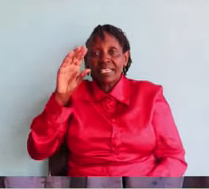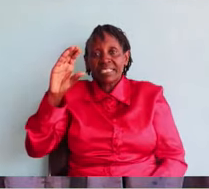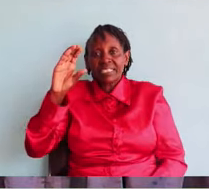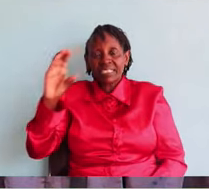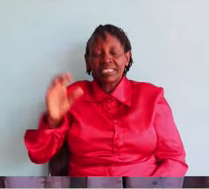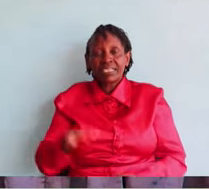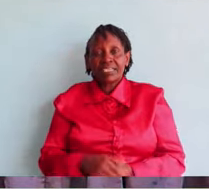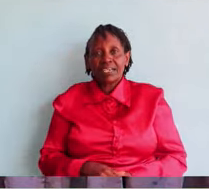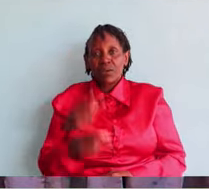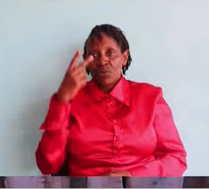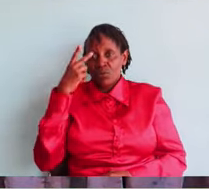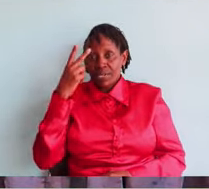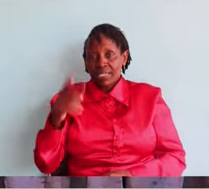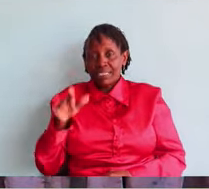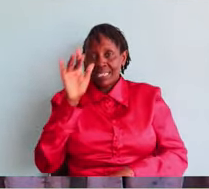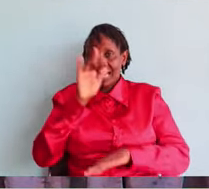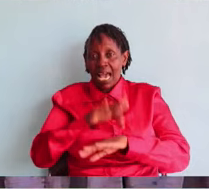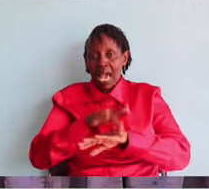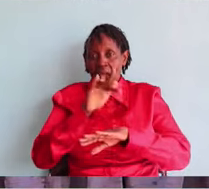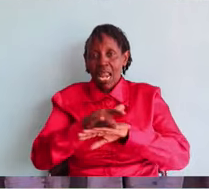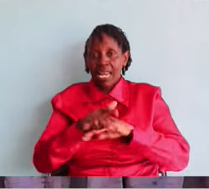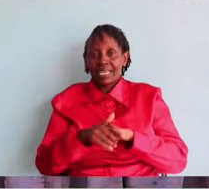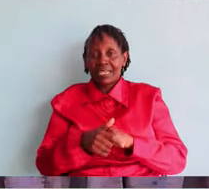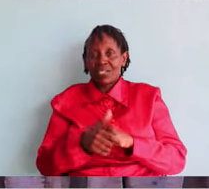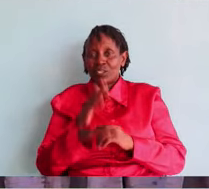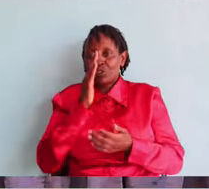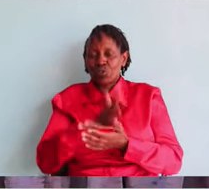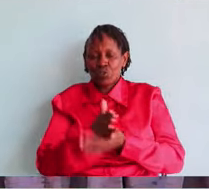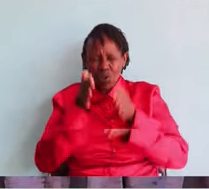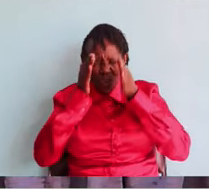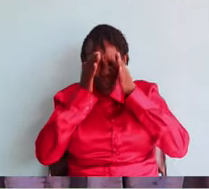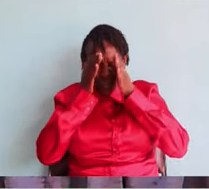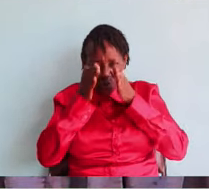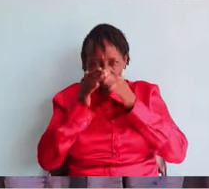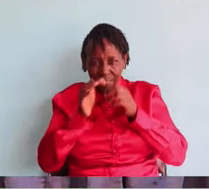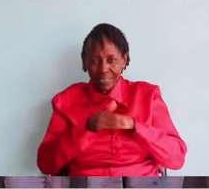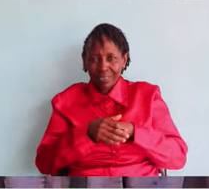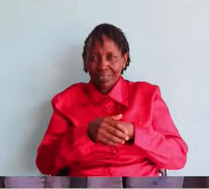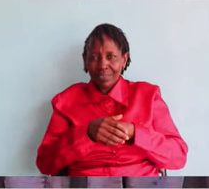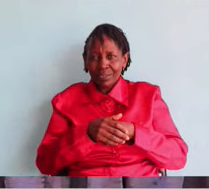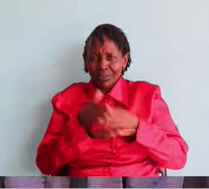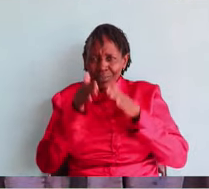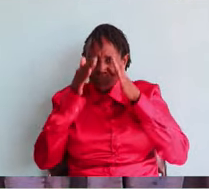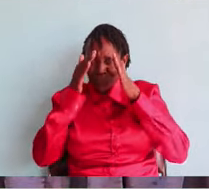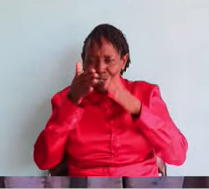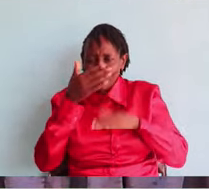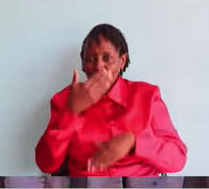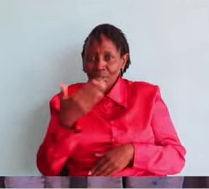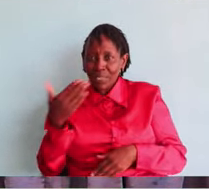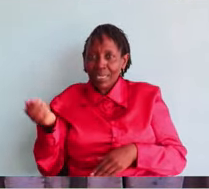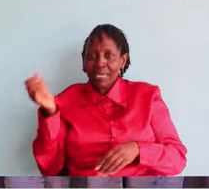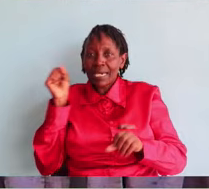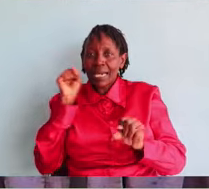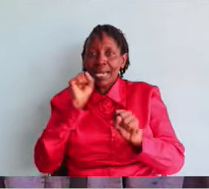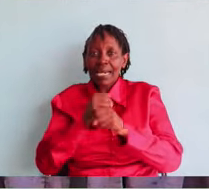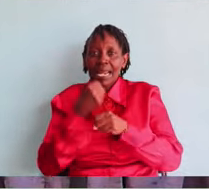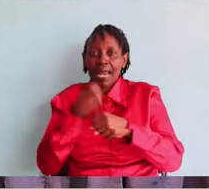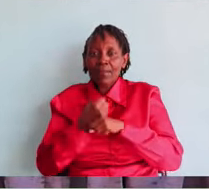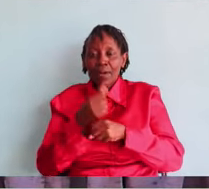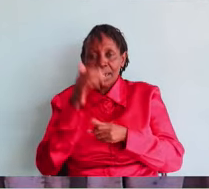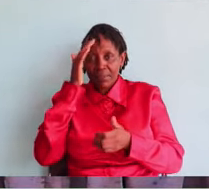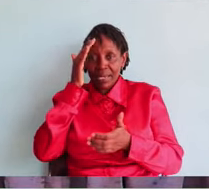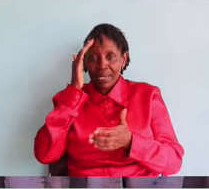We can see that these early believers were devoted and committed to the things that were being done by